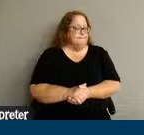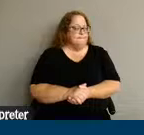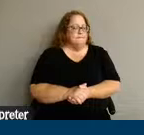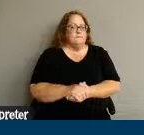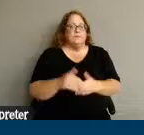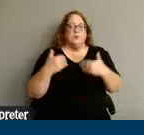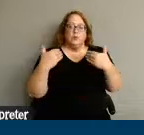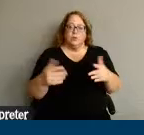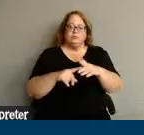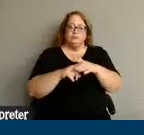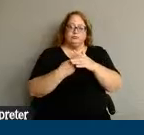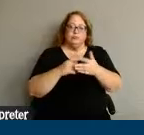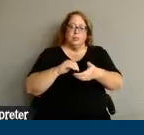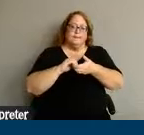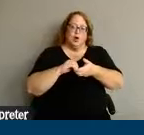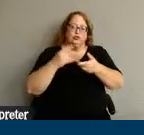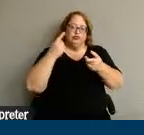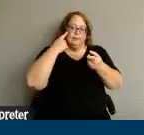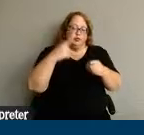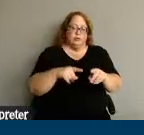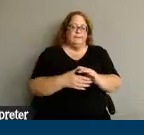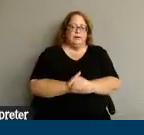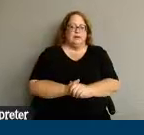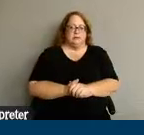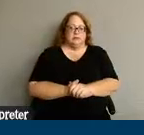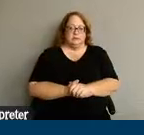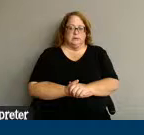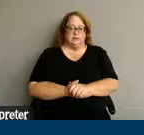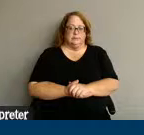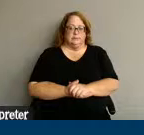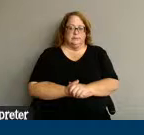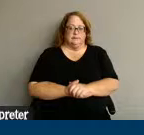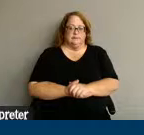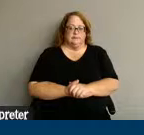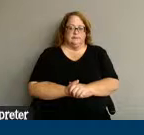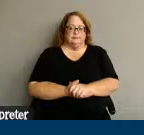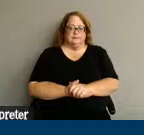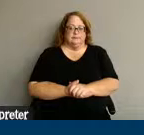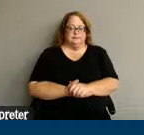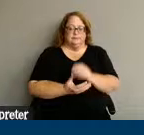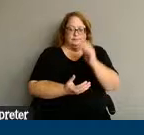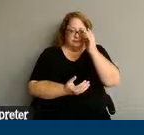So we're going to go ahead and jump into the partnership agreement. Next slide, please.